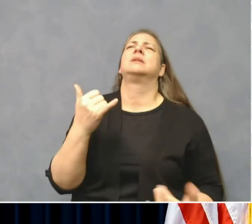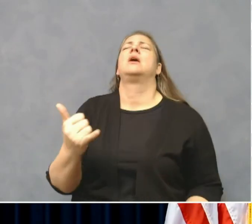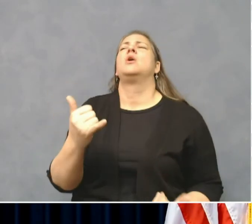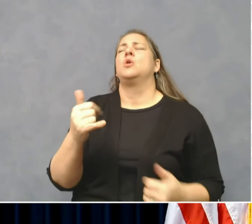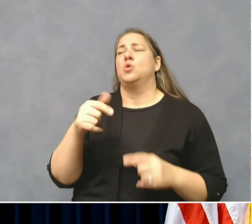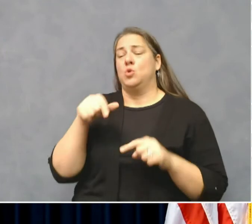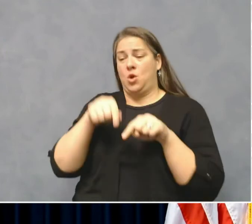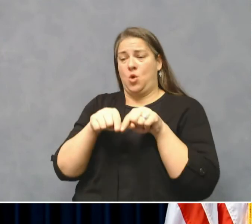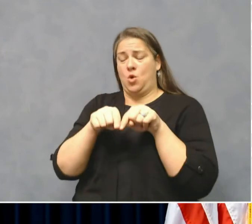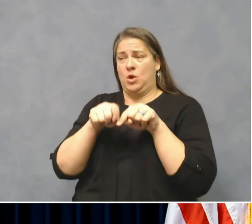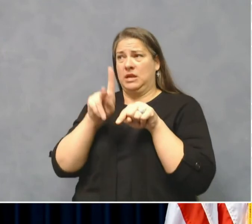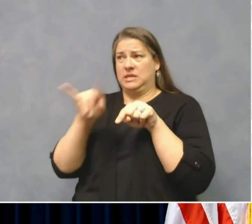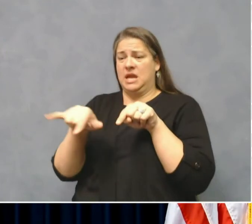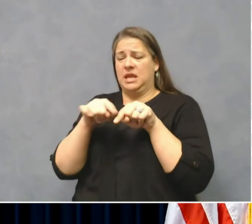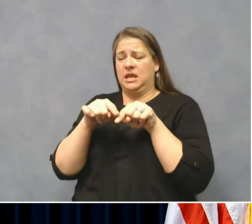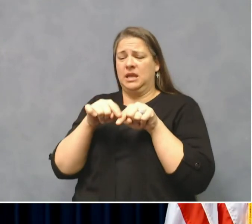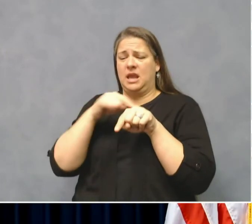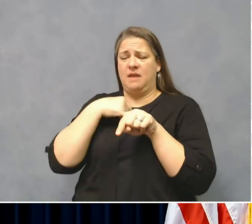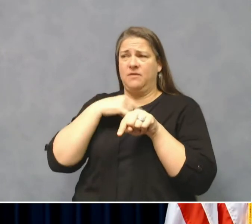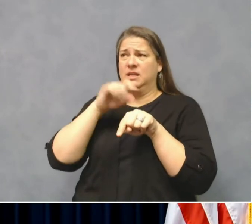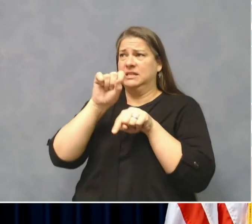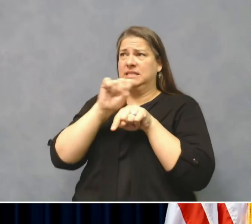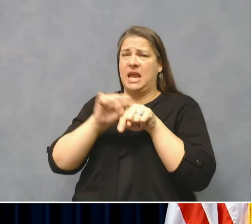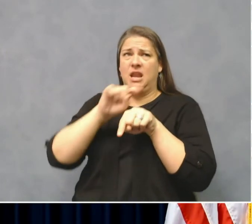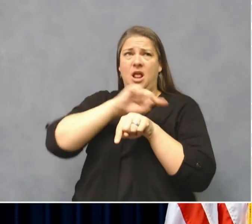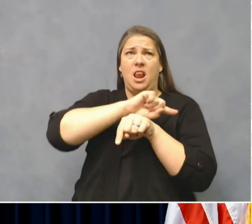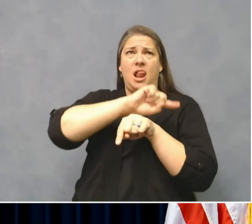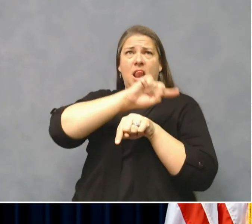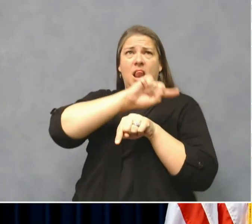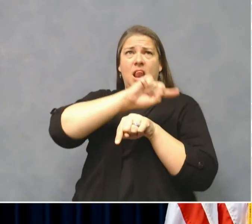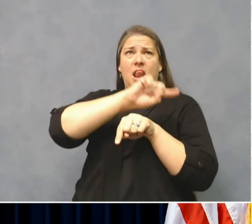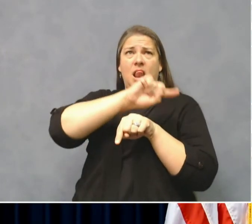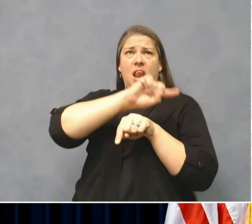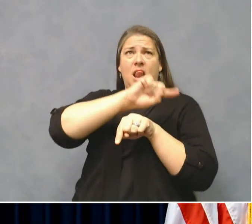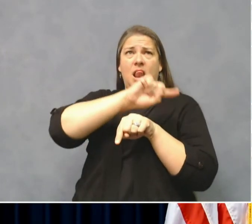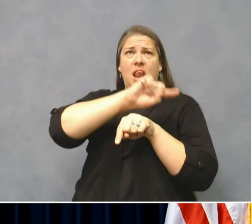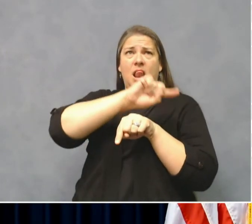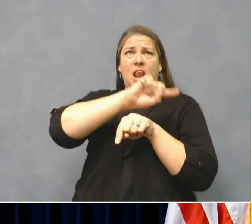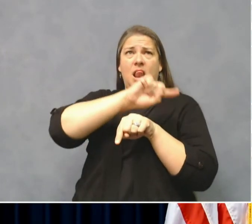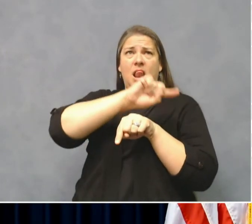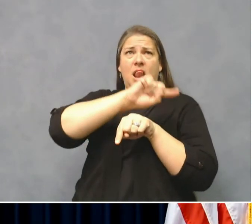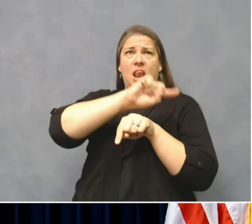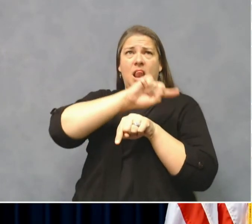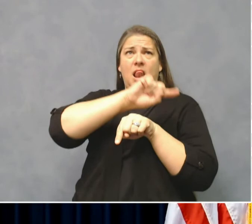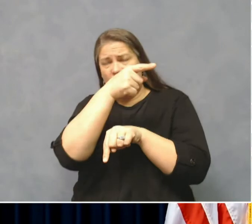Indiana in particular, just because I'm here in Louisville, do you guys take that into account?